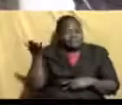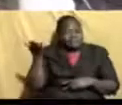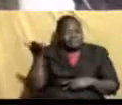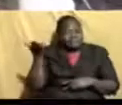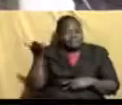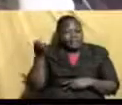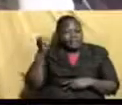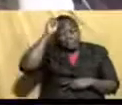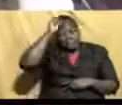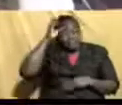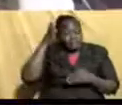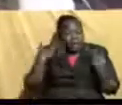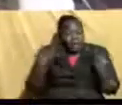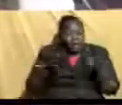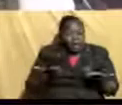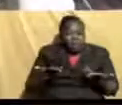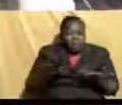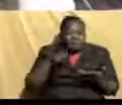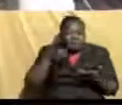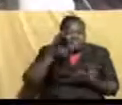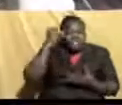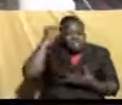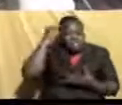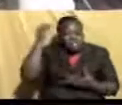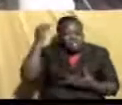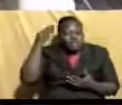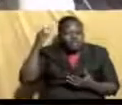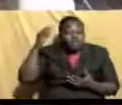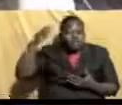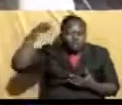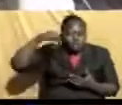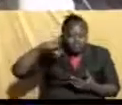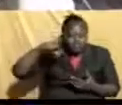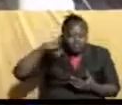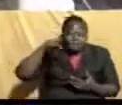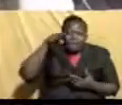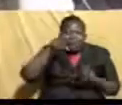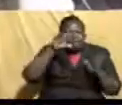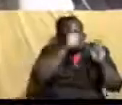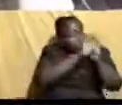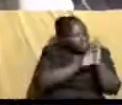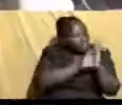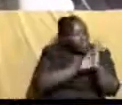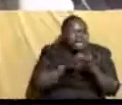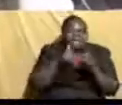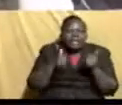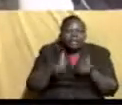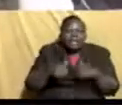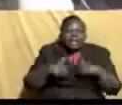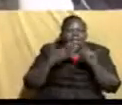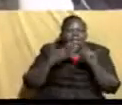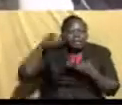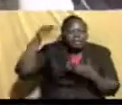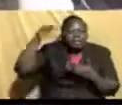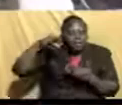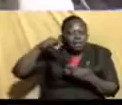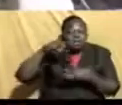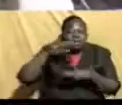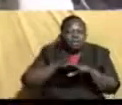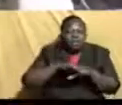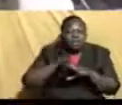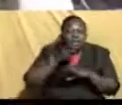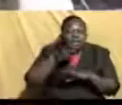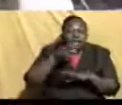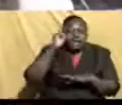it got here. The issue of quorum, one, the Constitution had an implied quorum of IBC. By dint